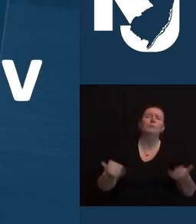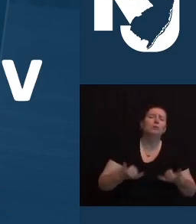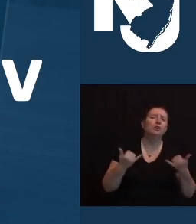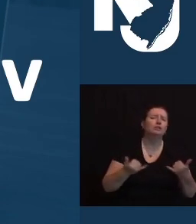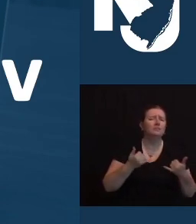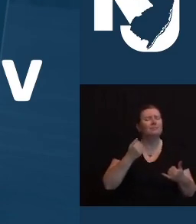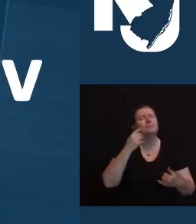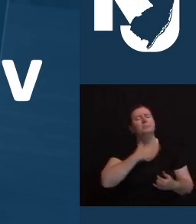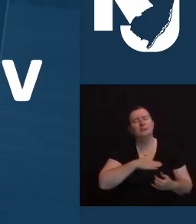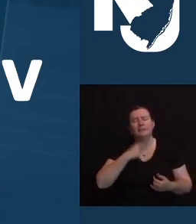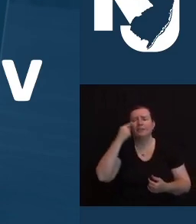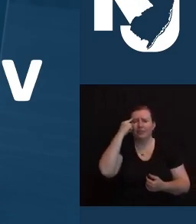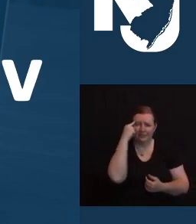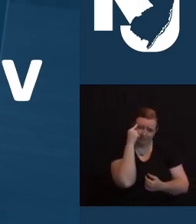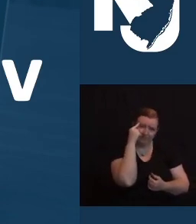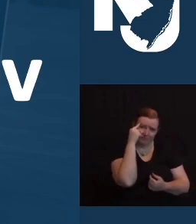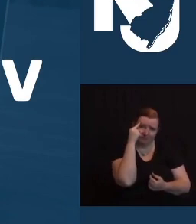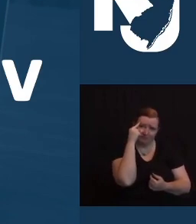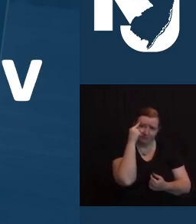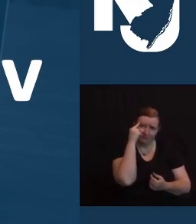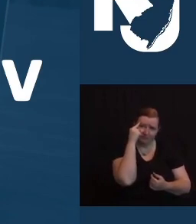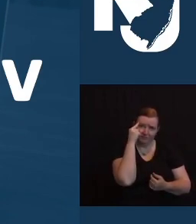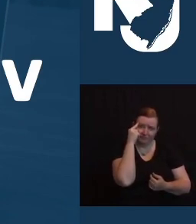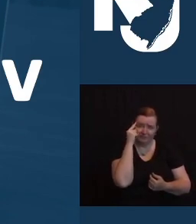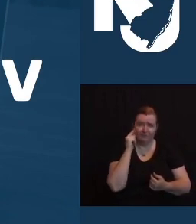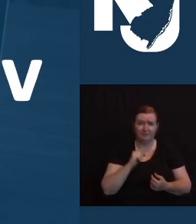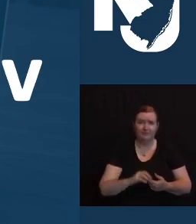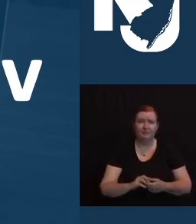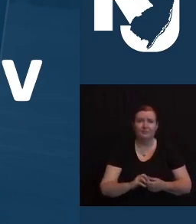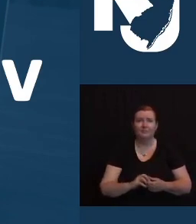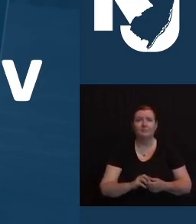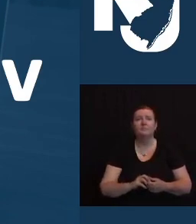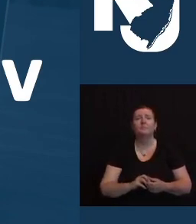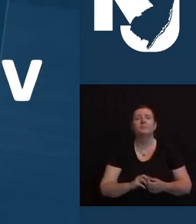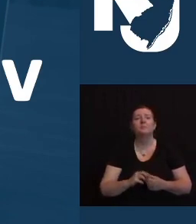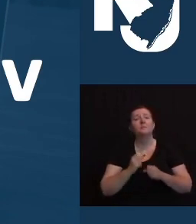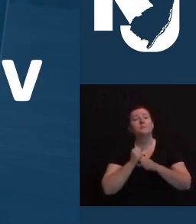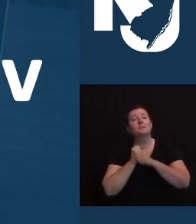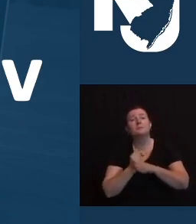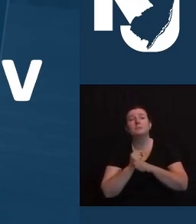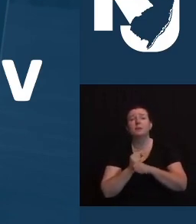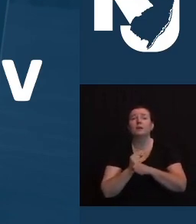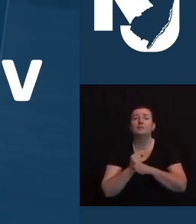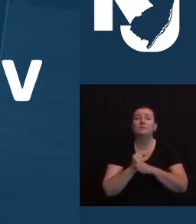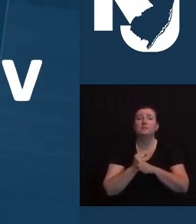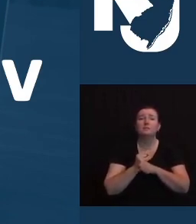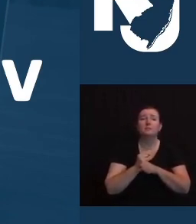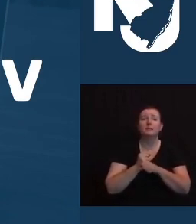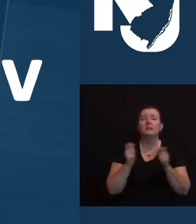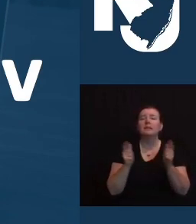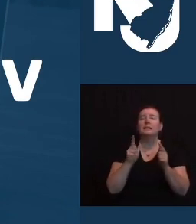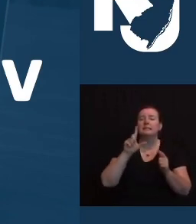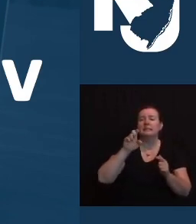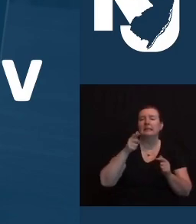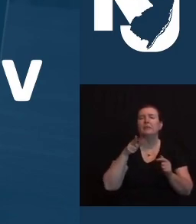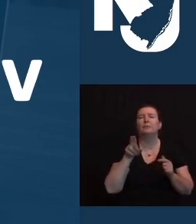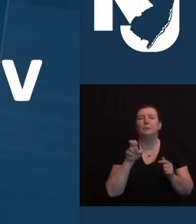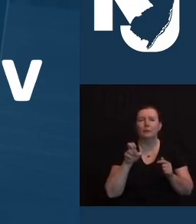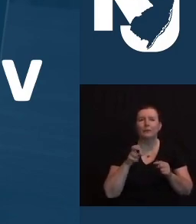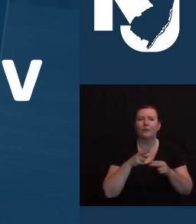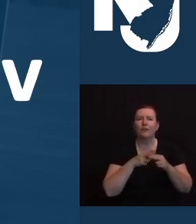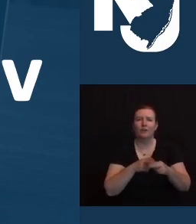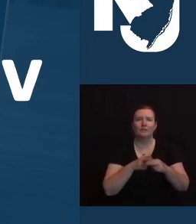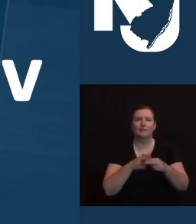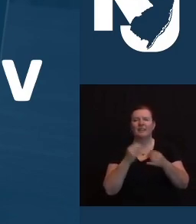of quick ones. The Last Dance World Series continues tonight. These are the regional finals, or